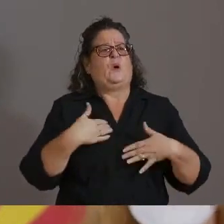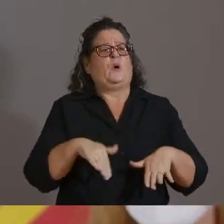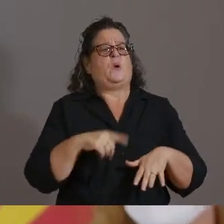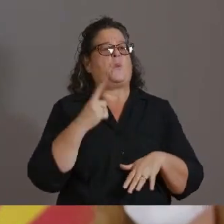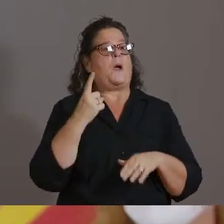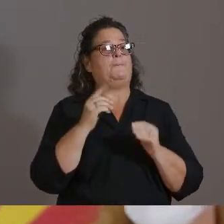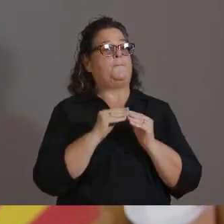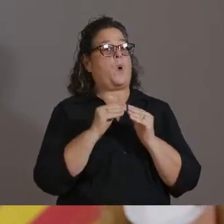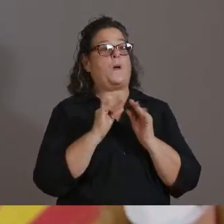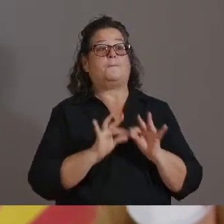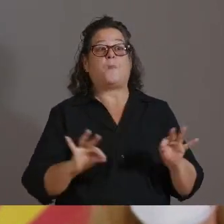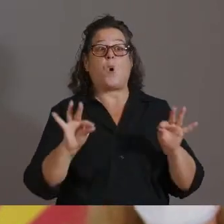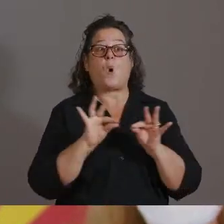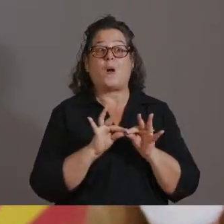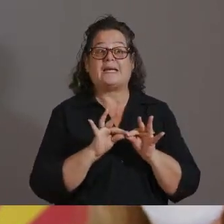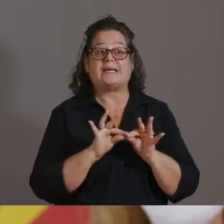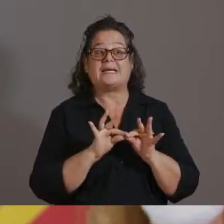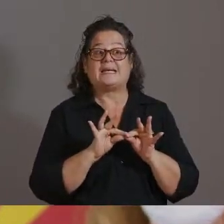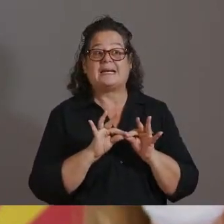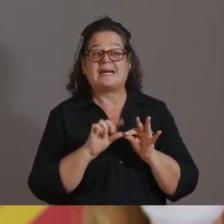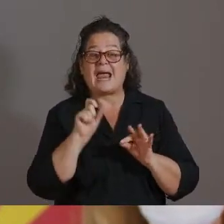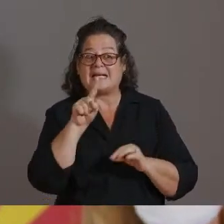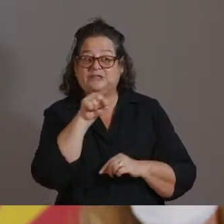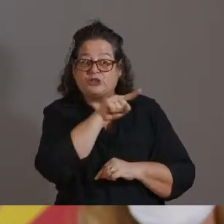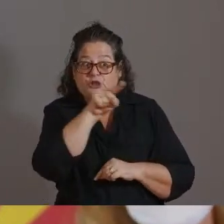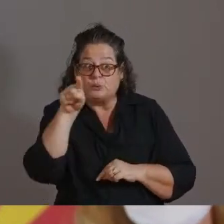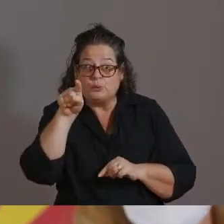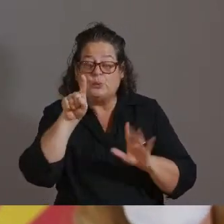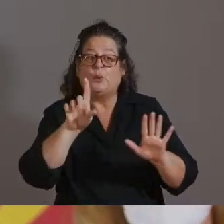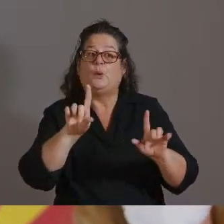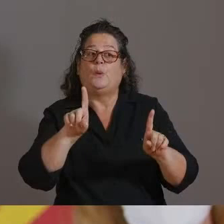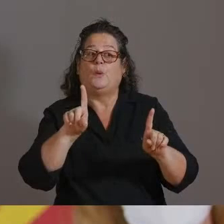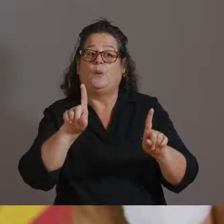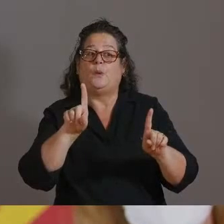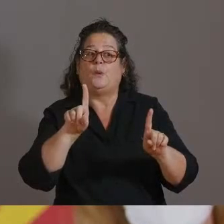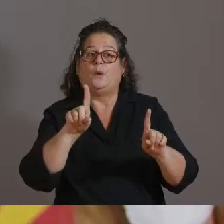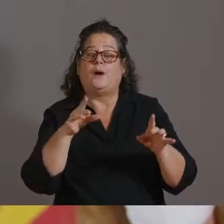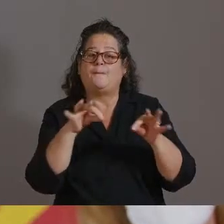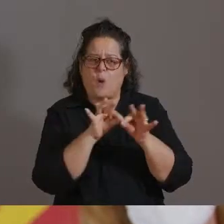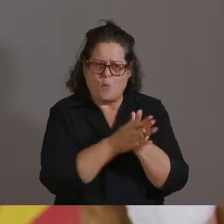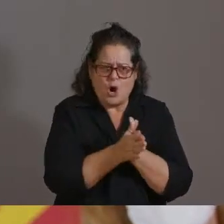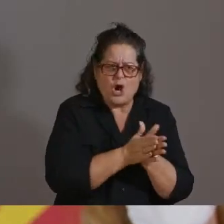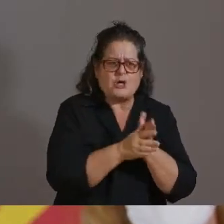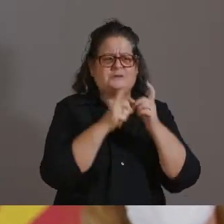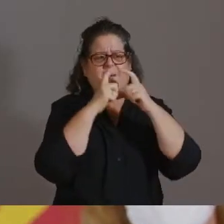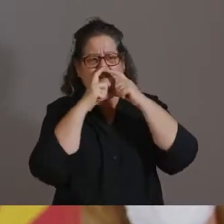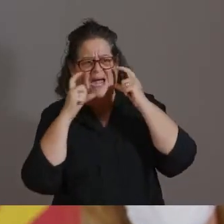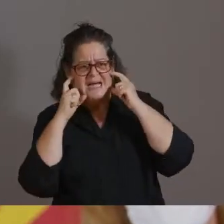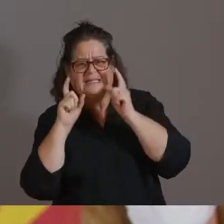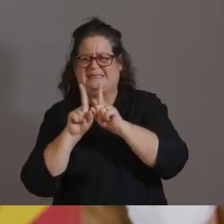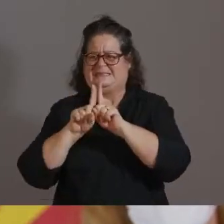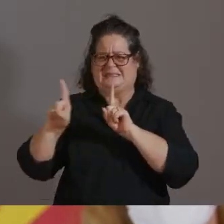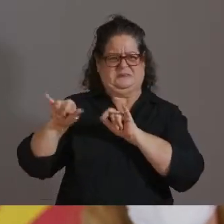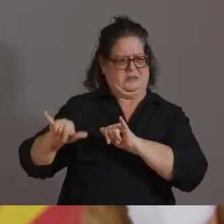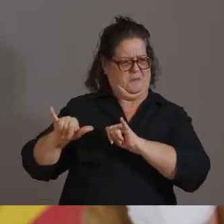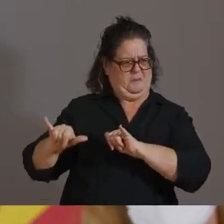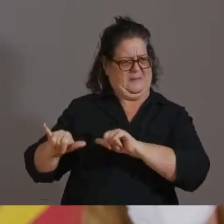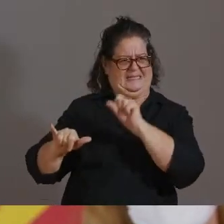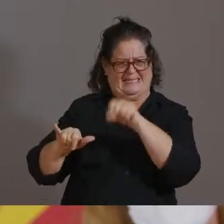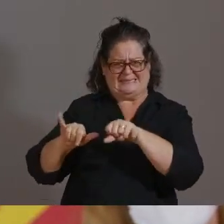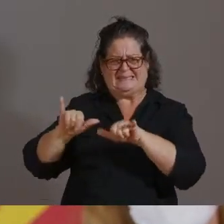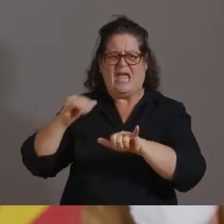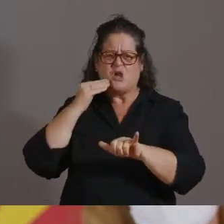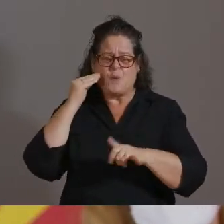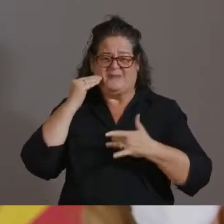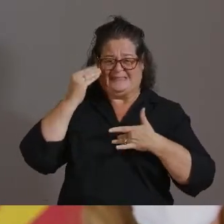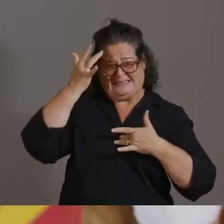In addition to wearing a mask, washing your hands, physically distancing, staying home when you're sick, and that is